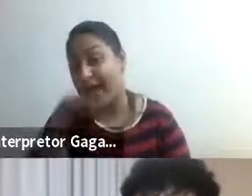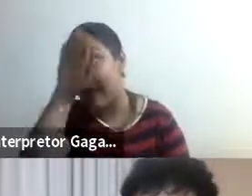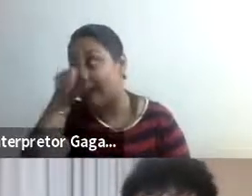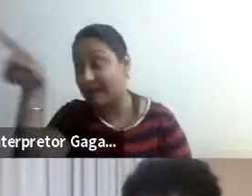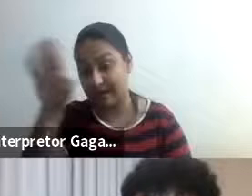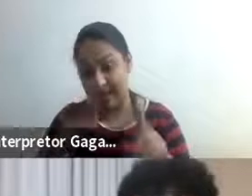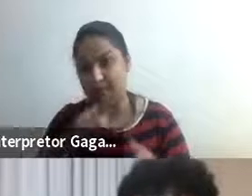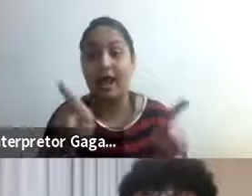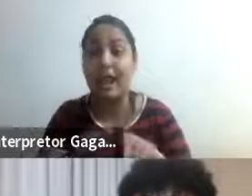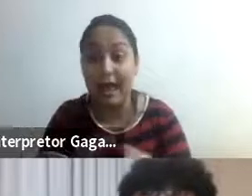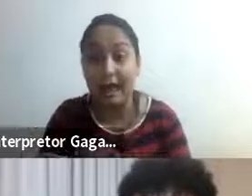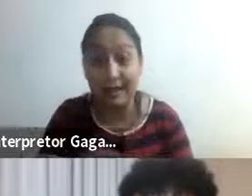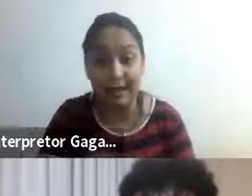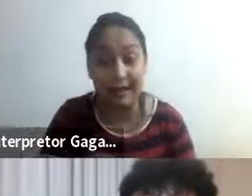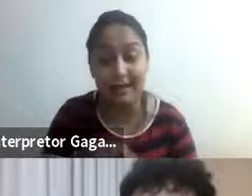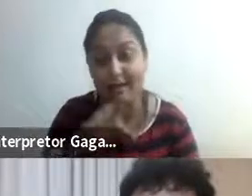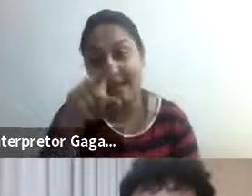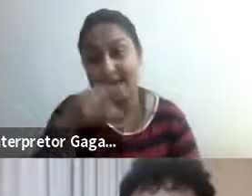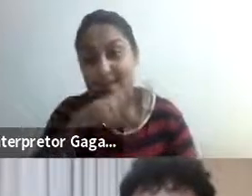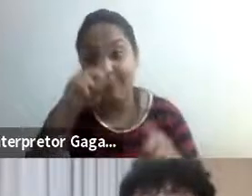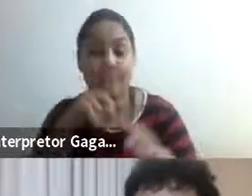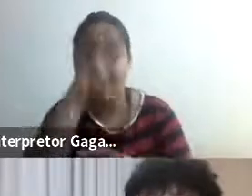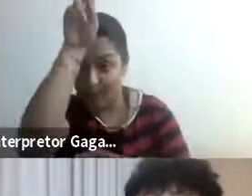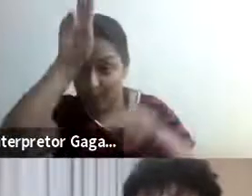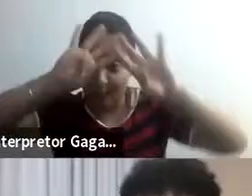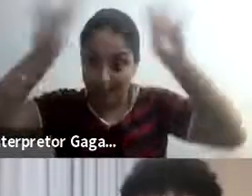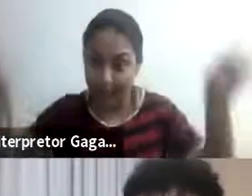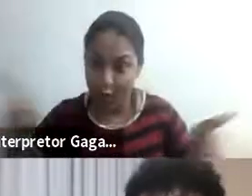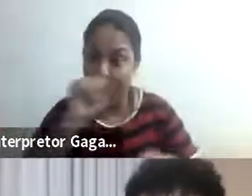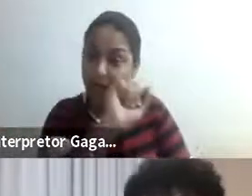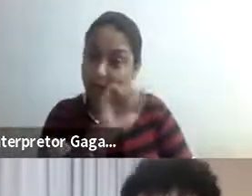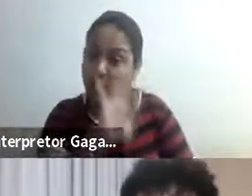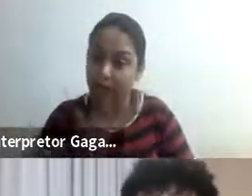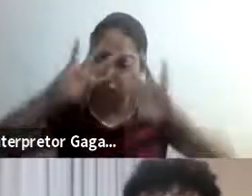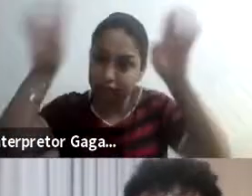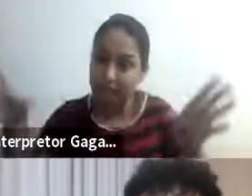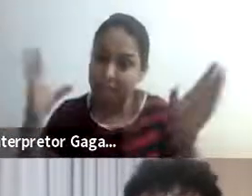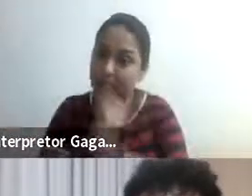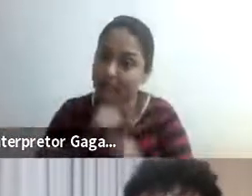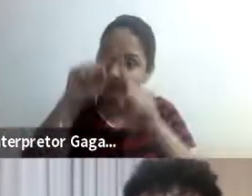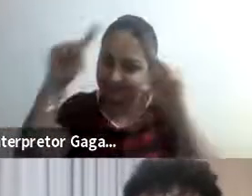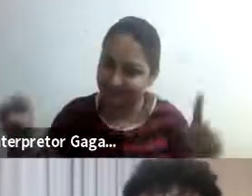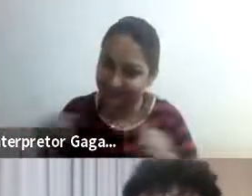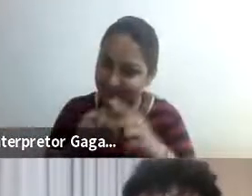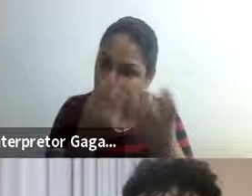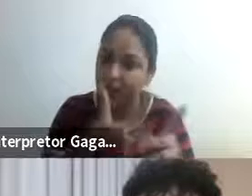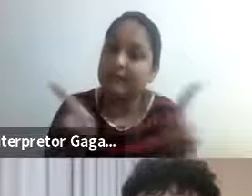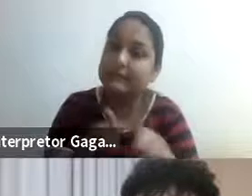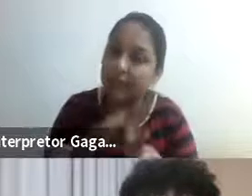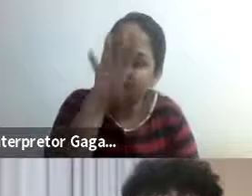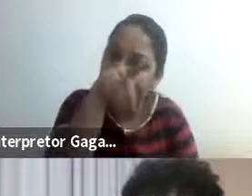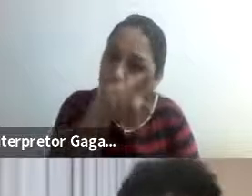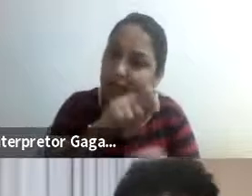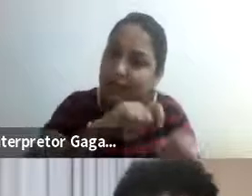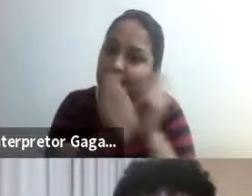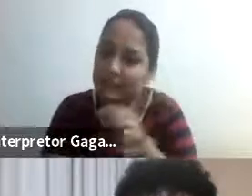the peacock has the triangular tail and so forth. So how does it work with the elephant? And perhaps